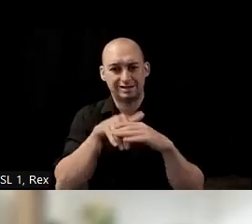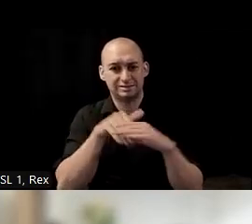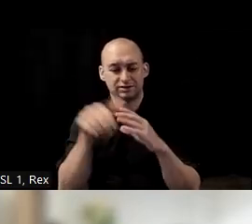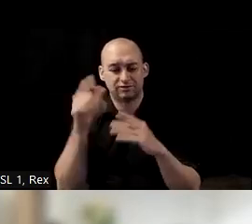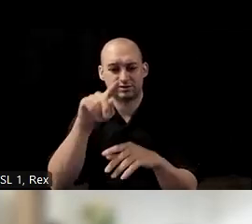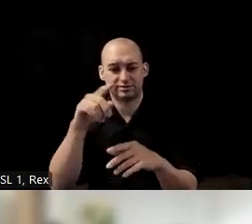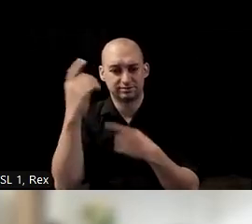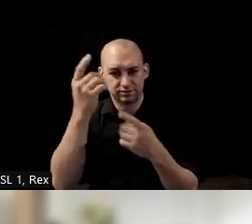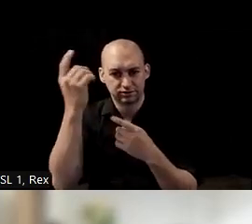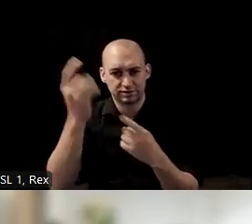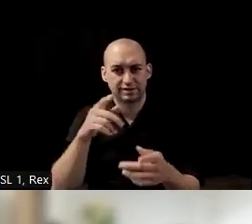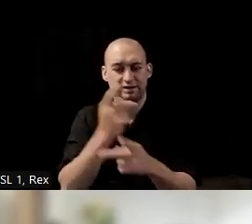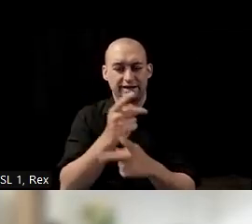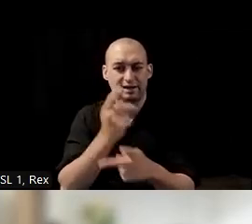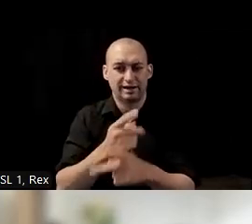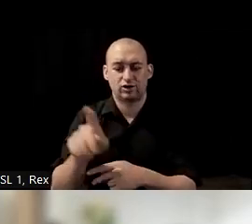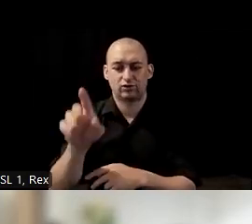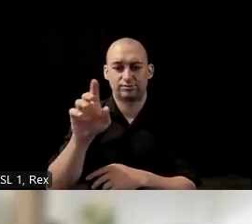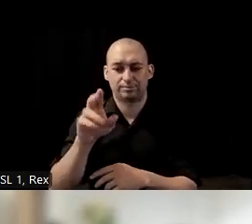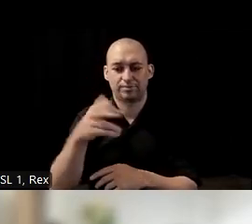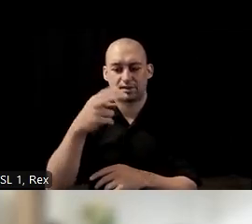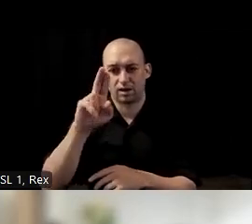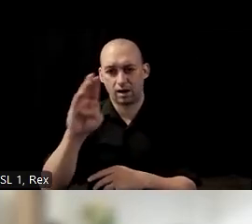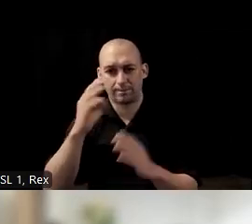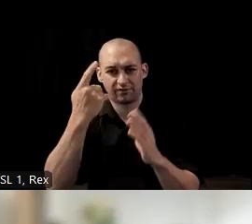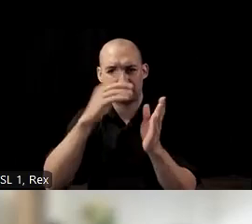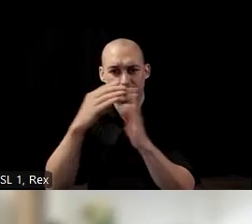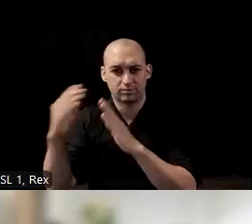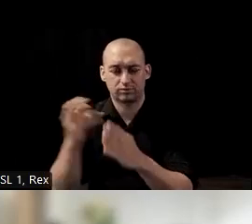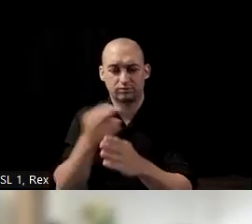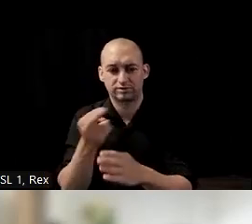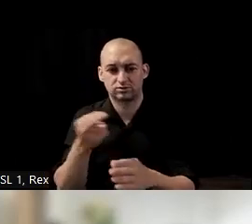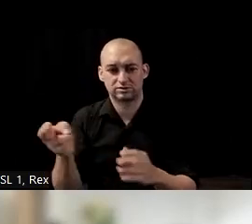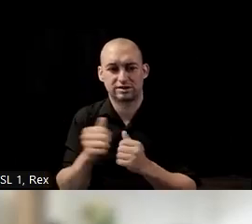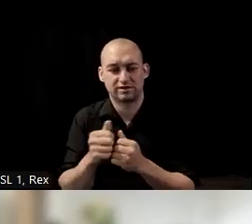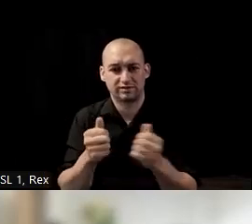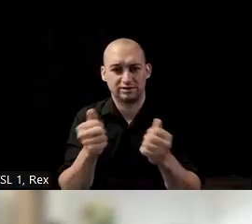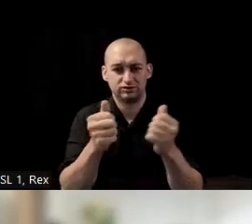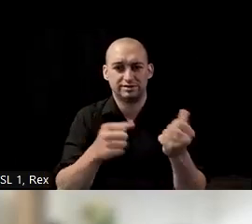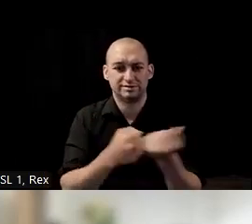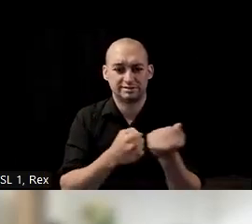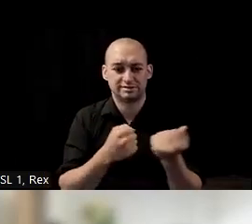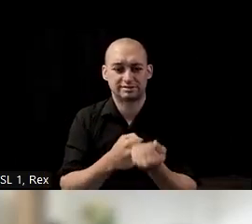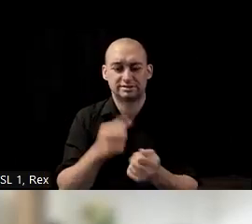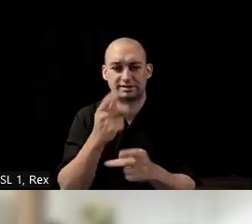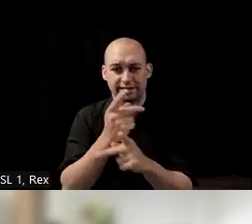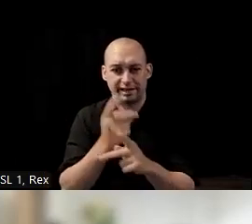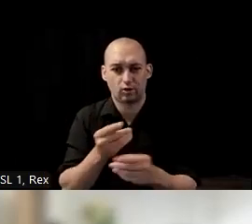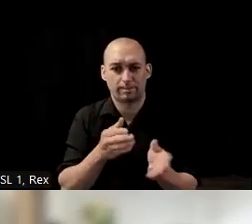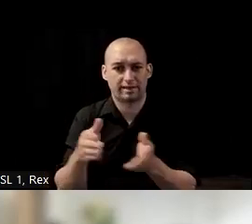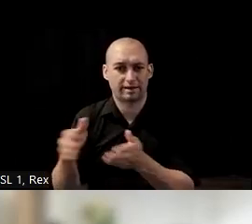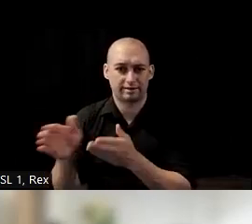and supports within a community hub that offers resource navigation, assistance, and care planning.